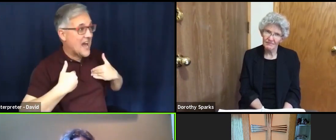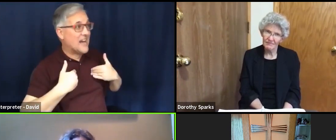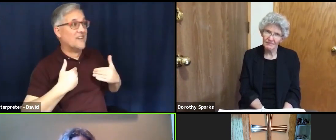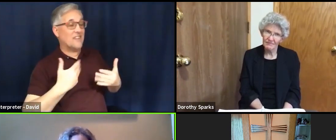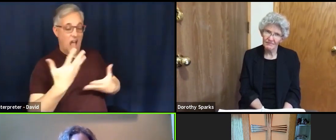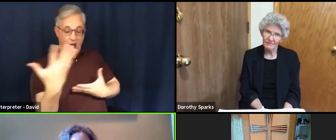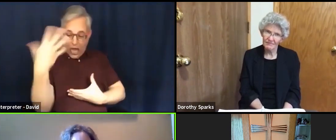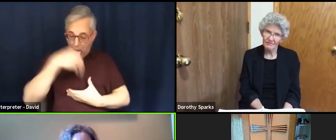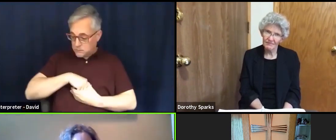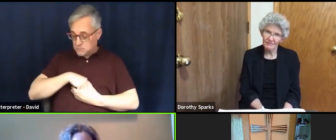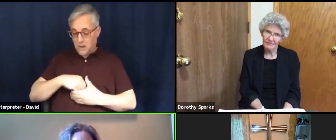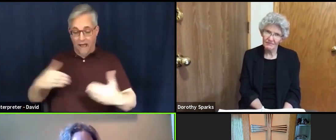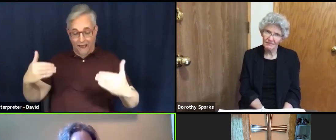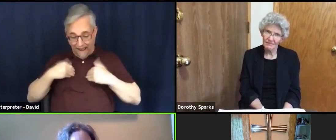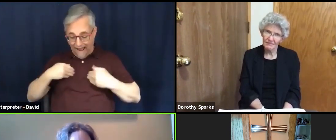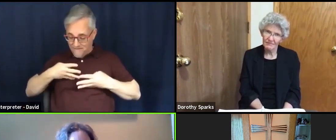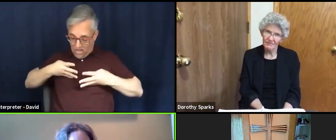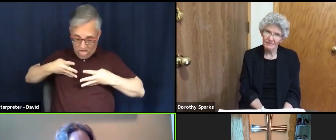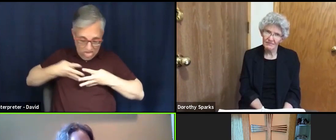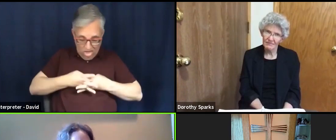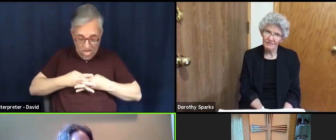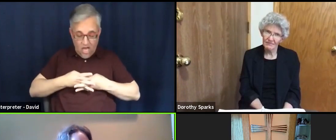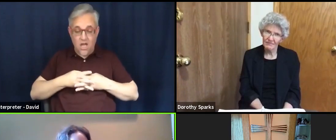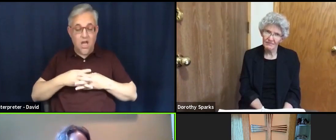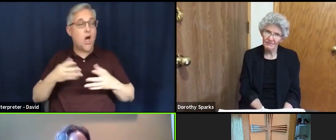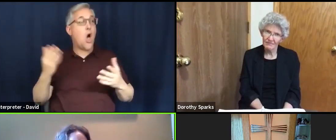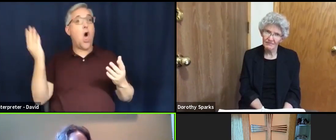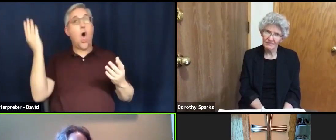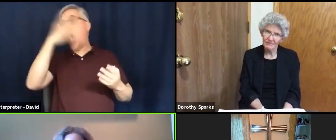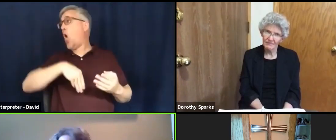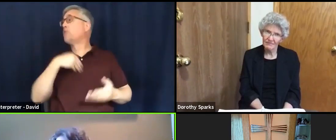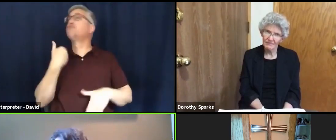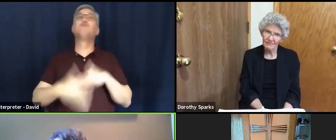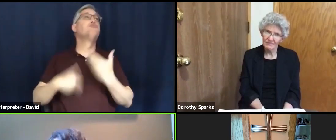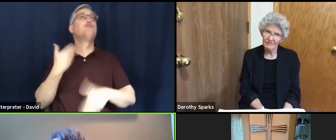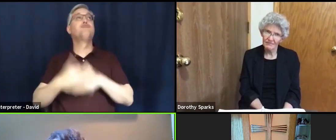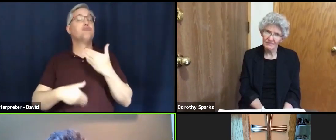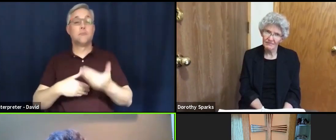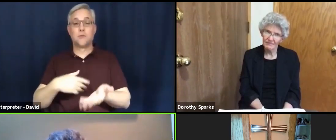that. I don't judge people based on their skin color.